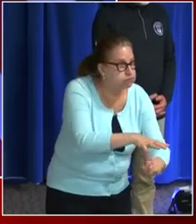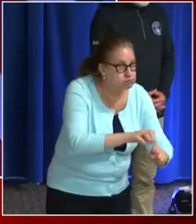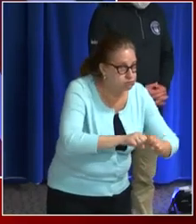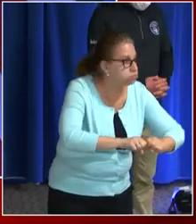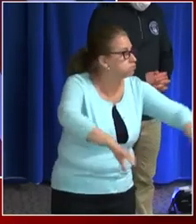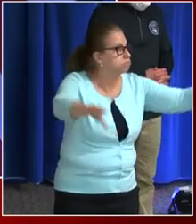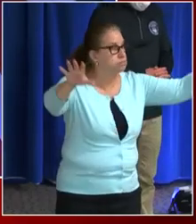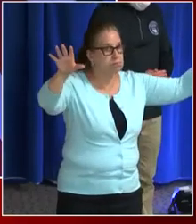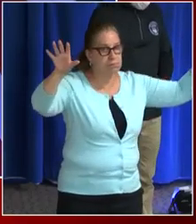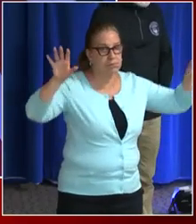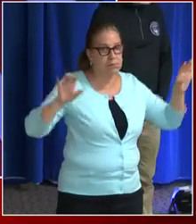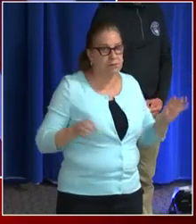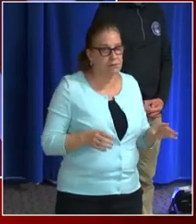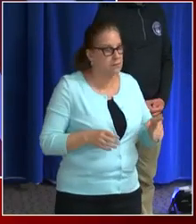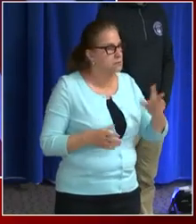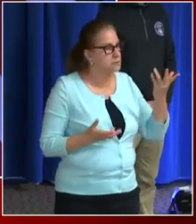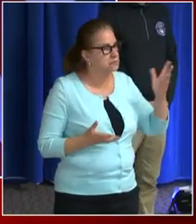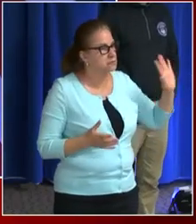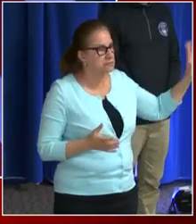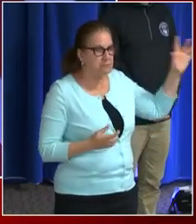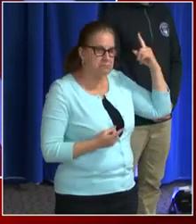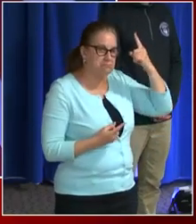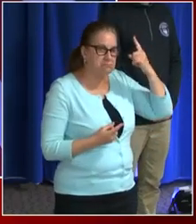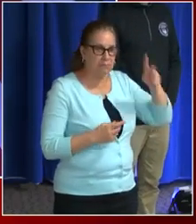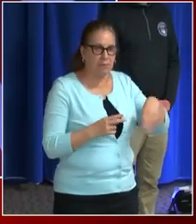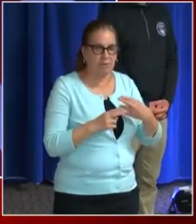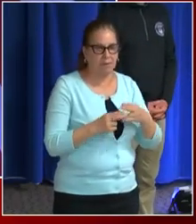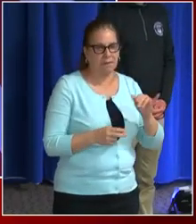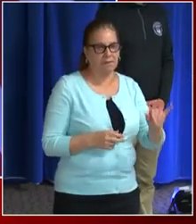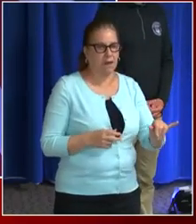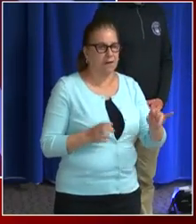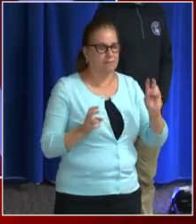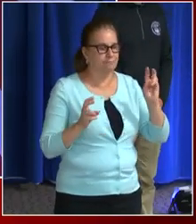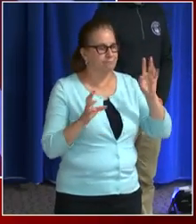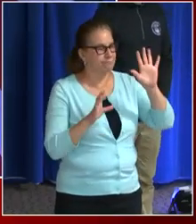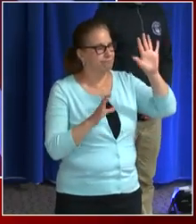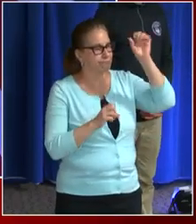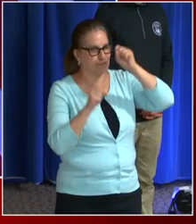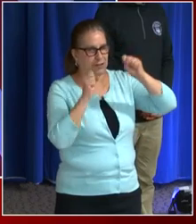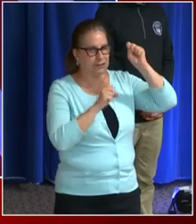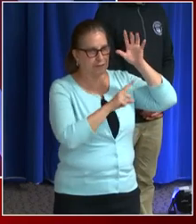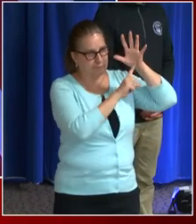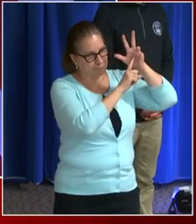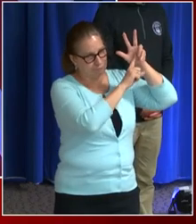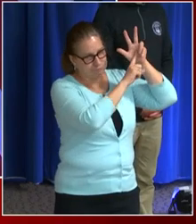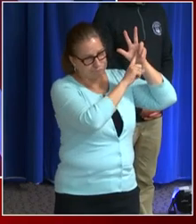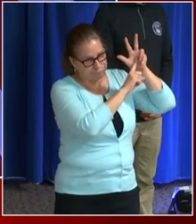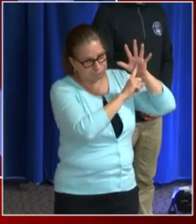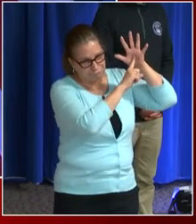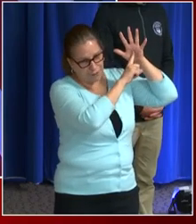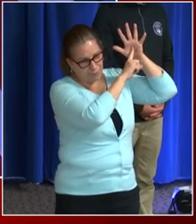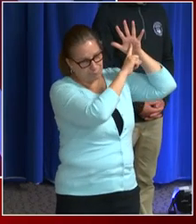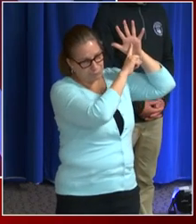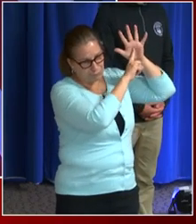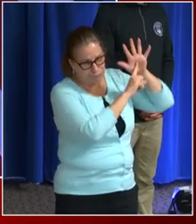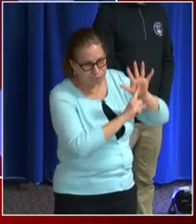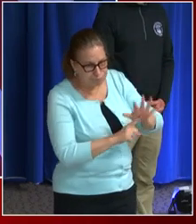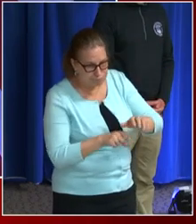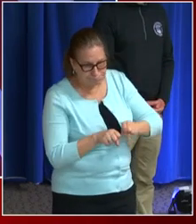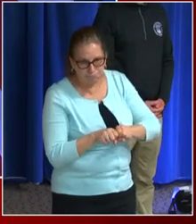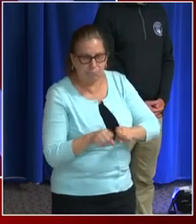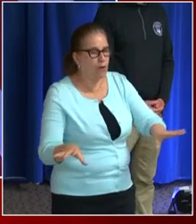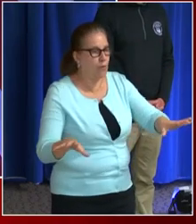tactic, both safety-wise and then kind of the ripple effect of how it makes people then view law